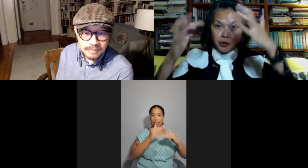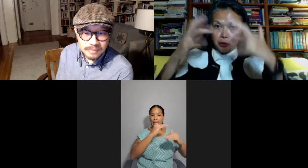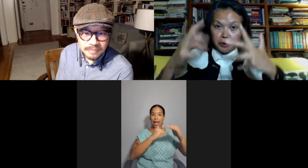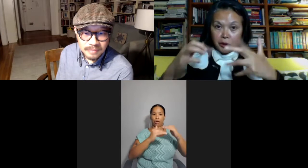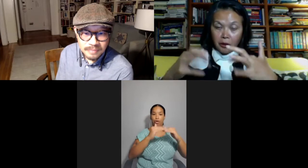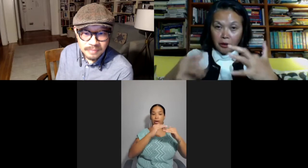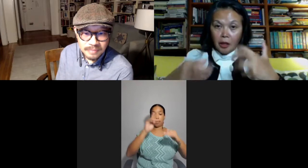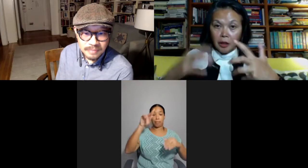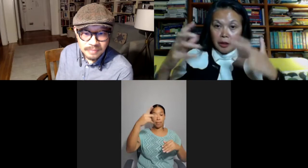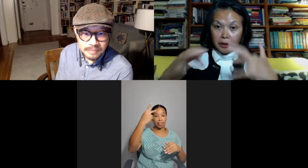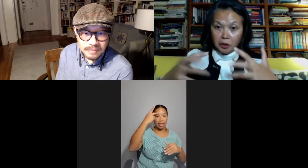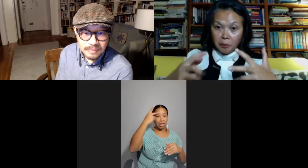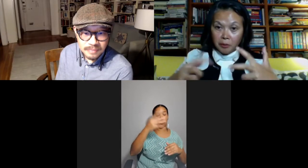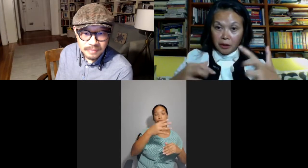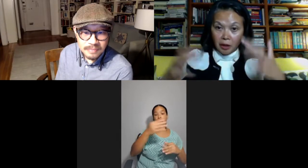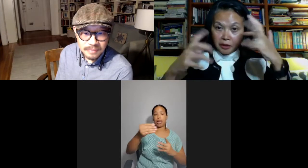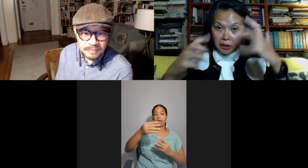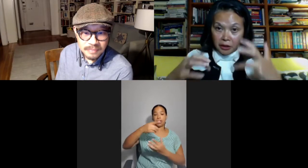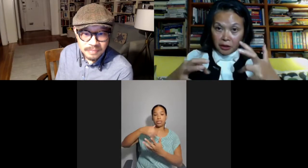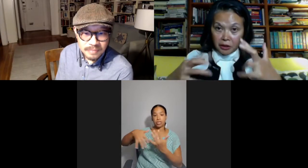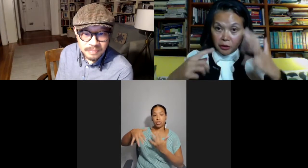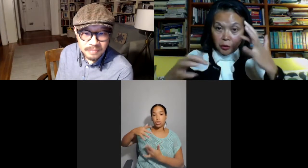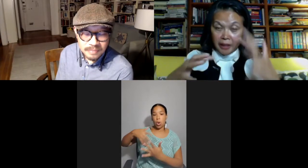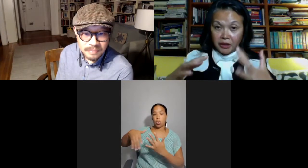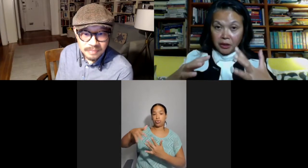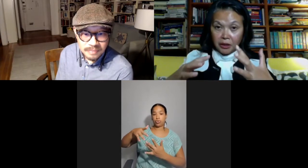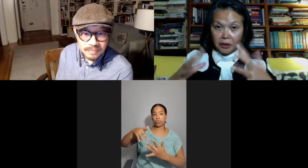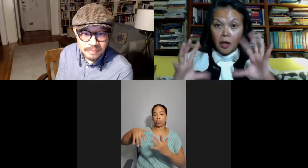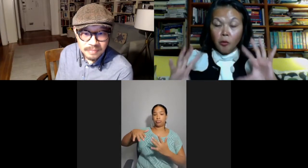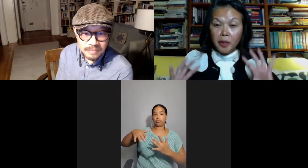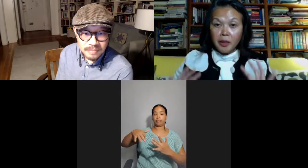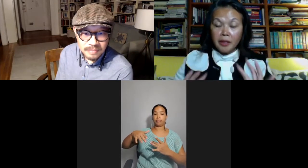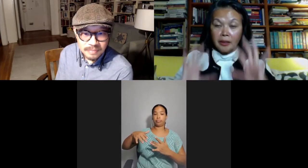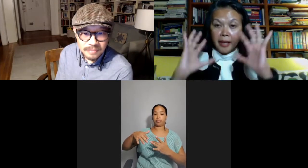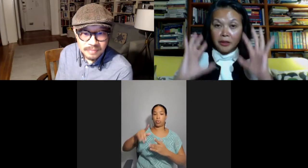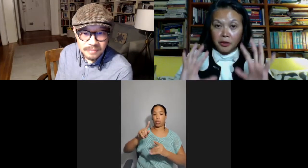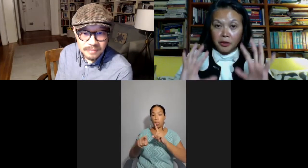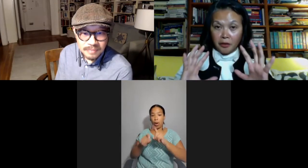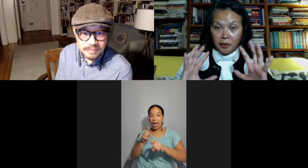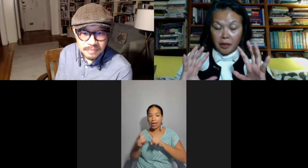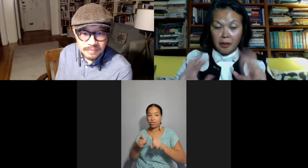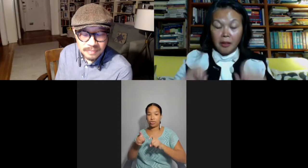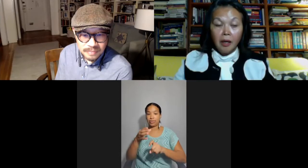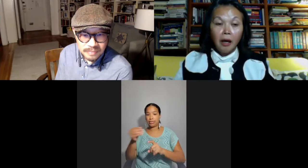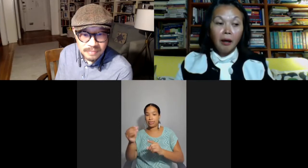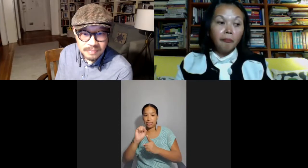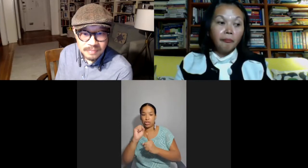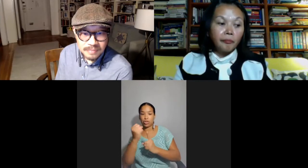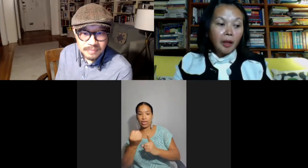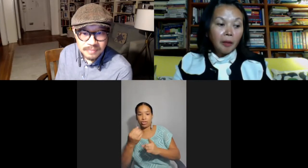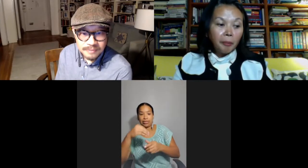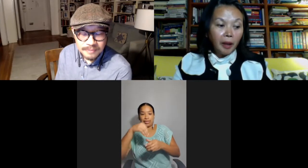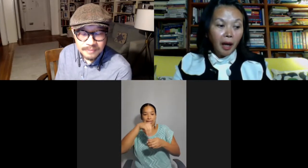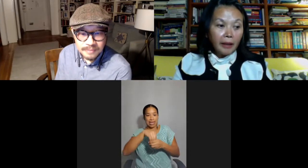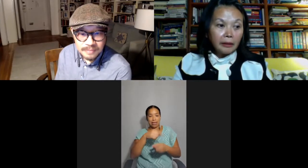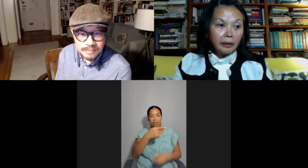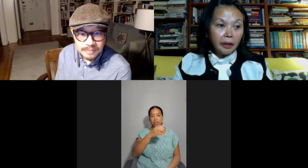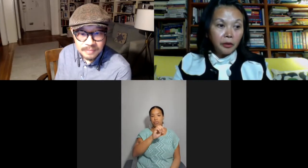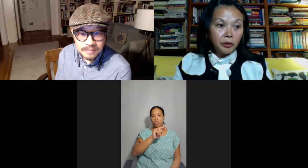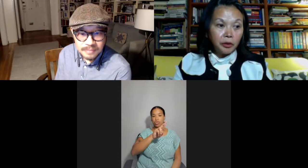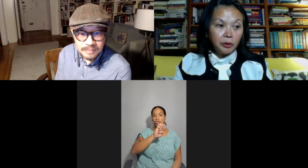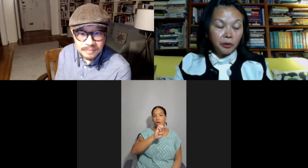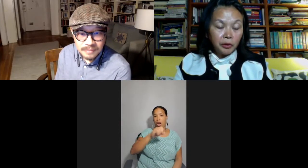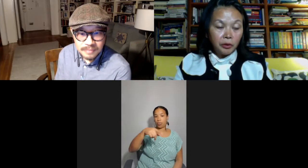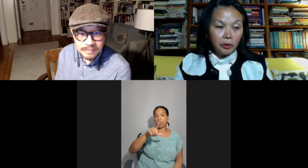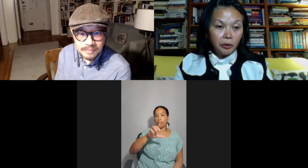and social conundrums and contradictions and questions within that genre plot that